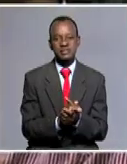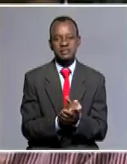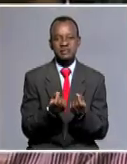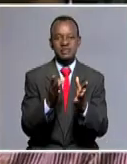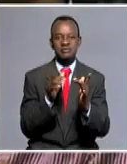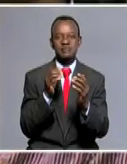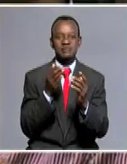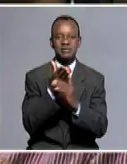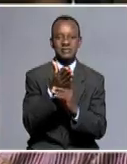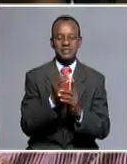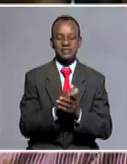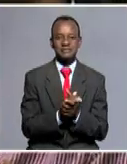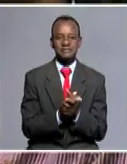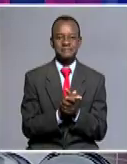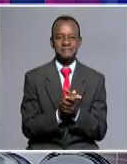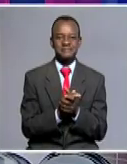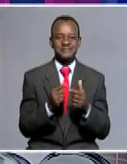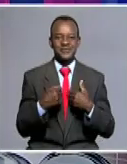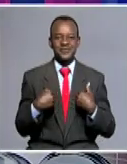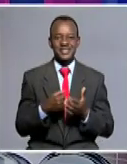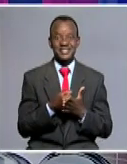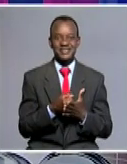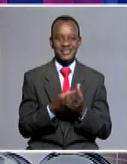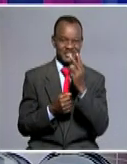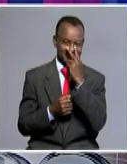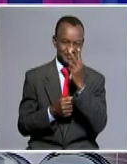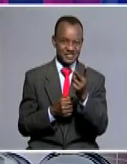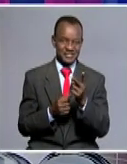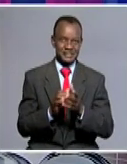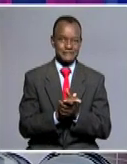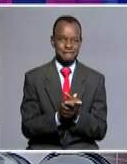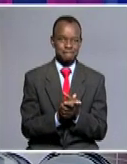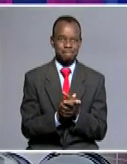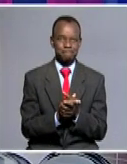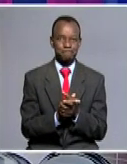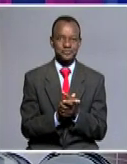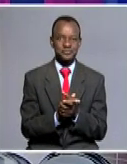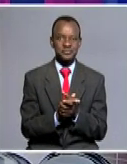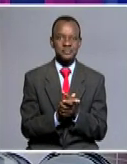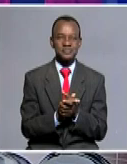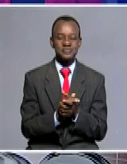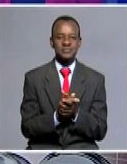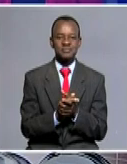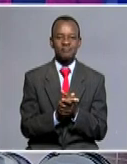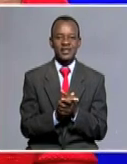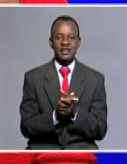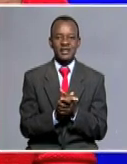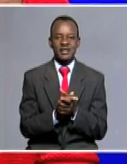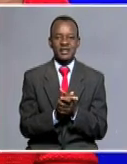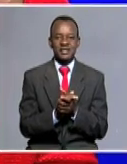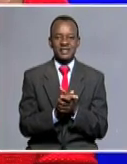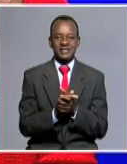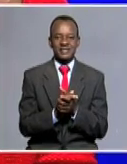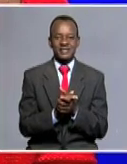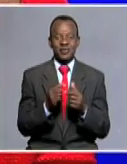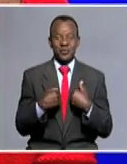here as a chapter, to sort of see, because we cannot leave everything to the hands of government. And telcos also aren't